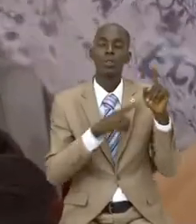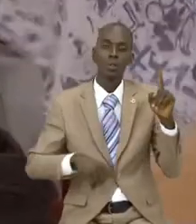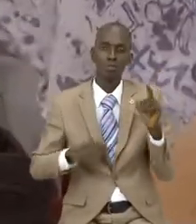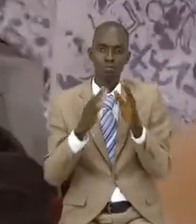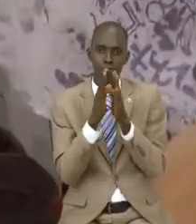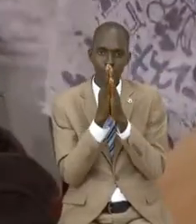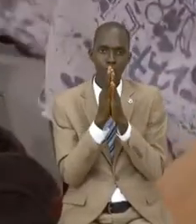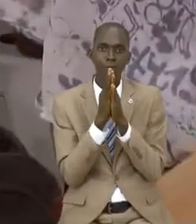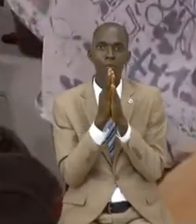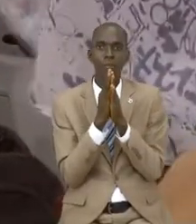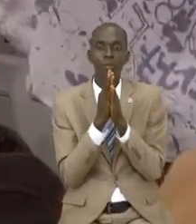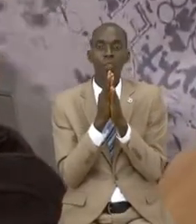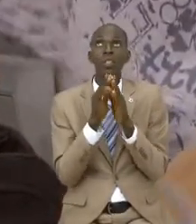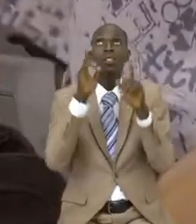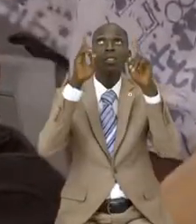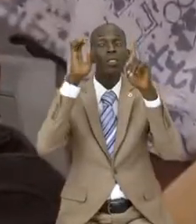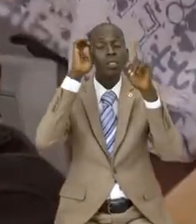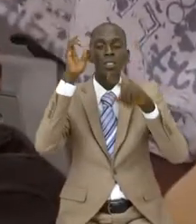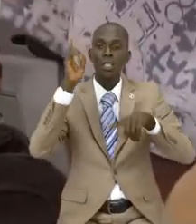He can't fail. Tell him.